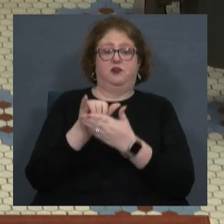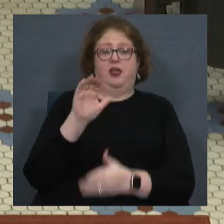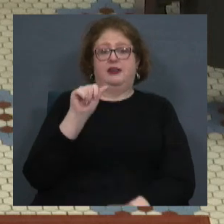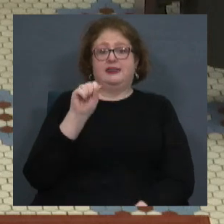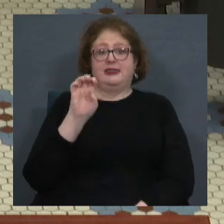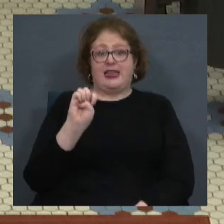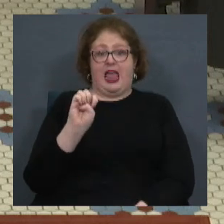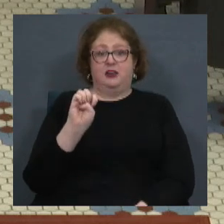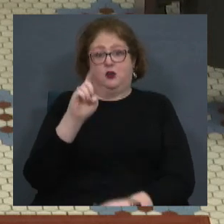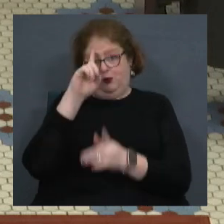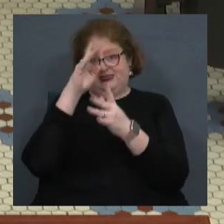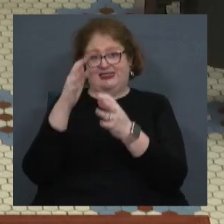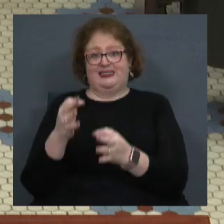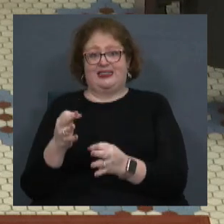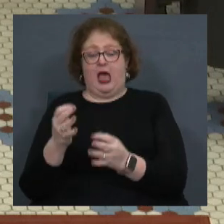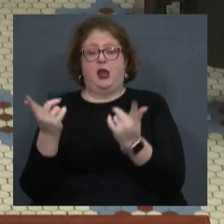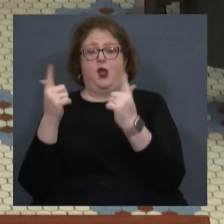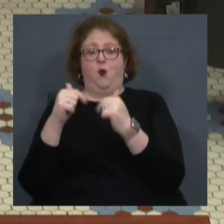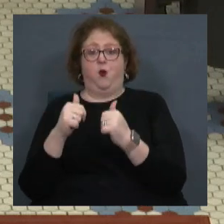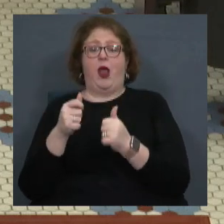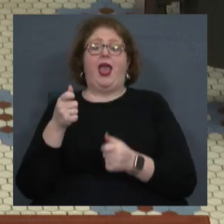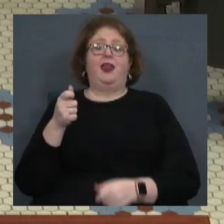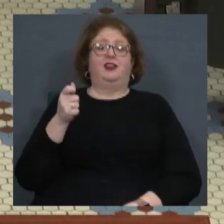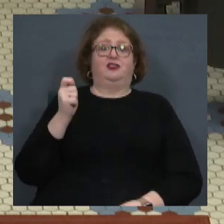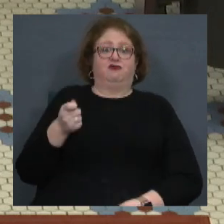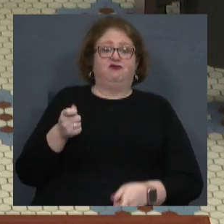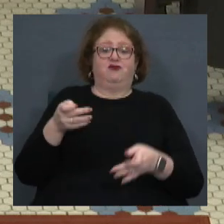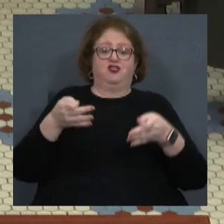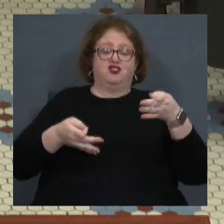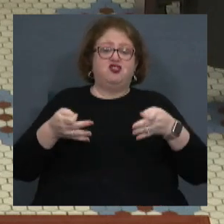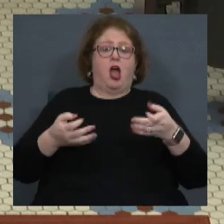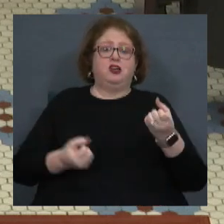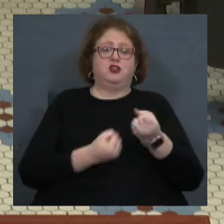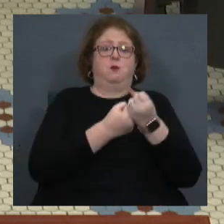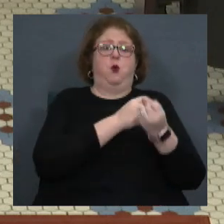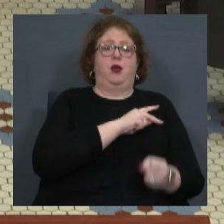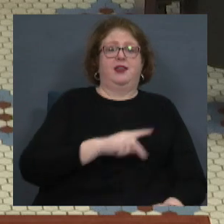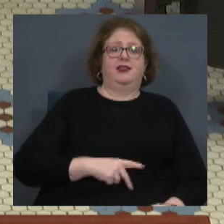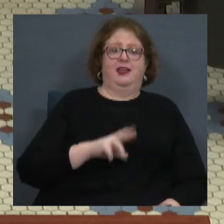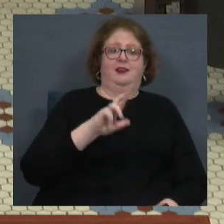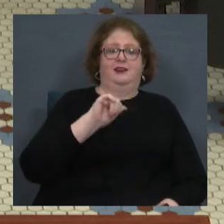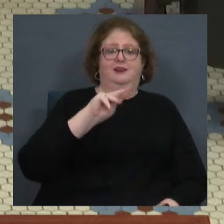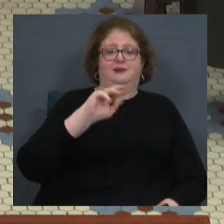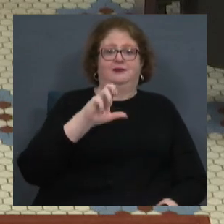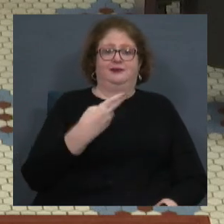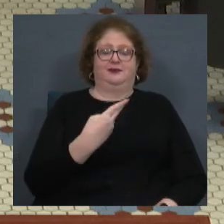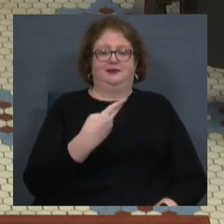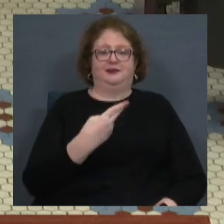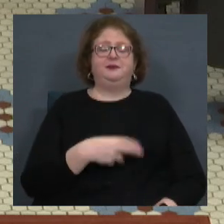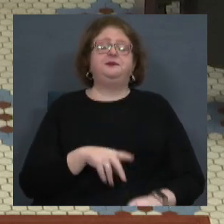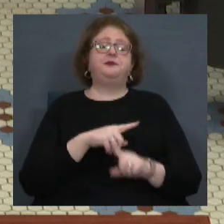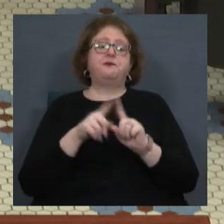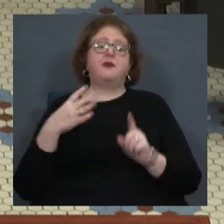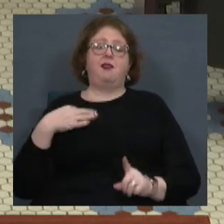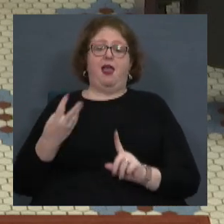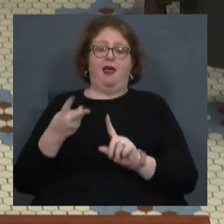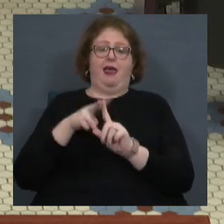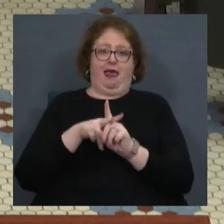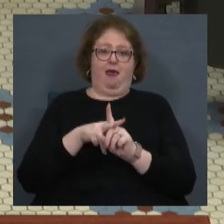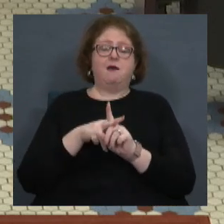of Kings Ranch. In any event, the applicant has requested this SUP as a